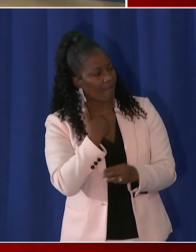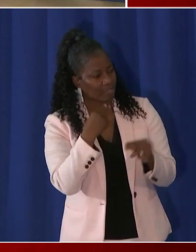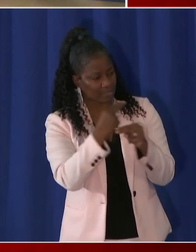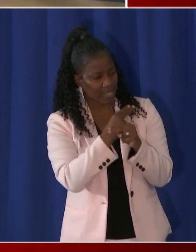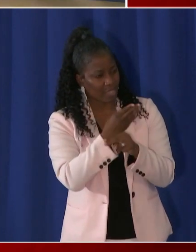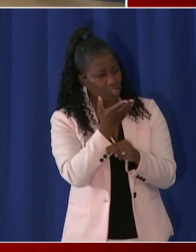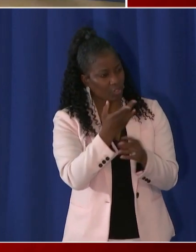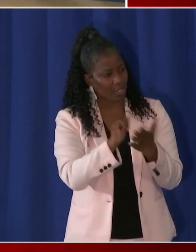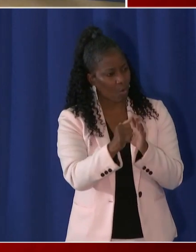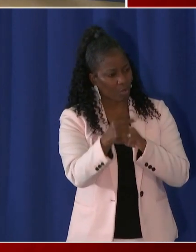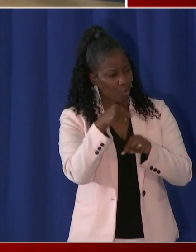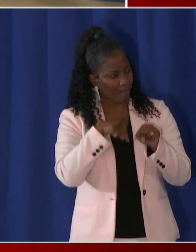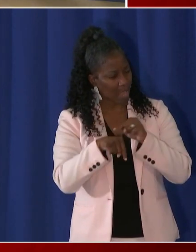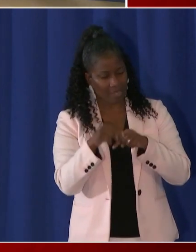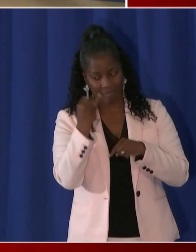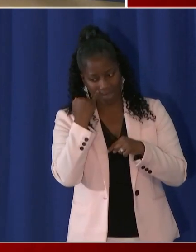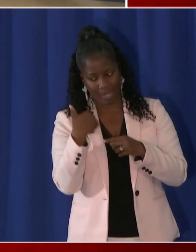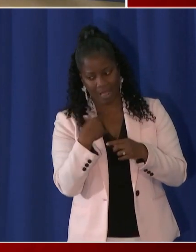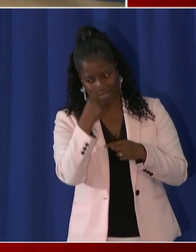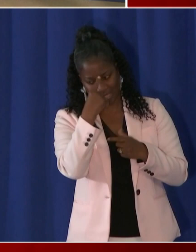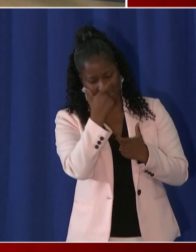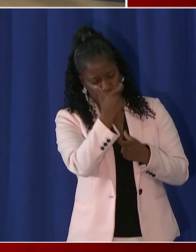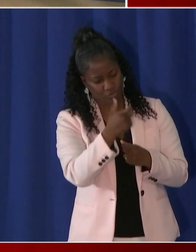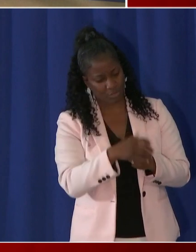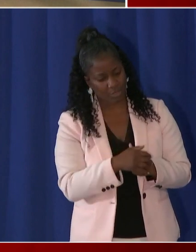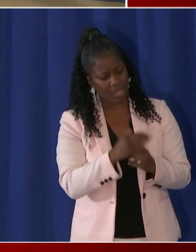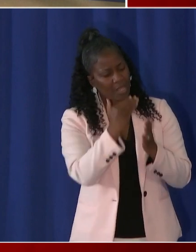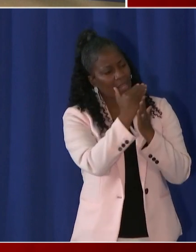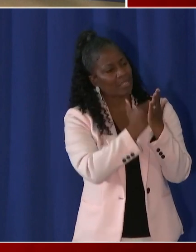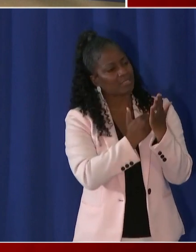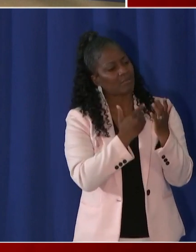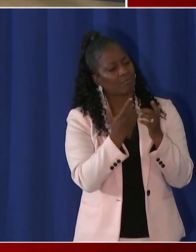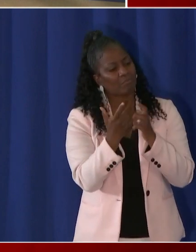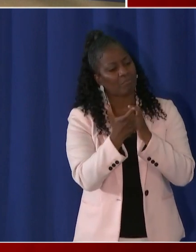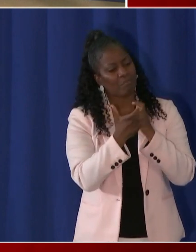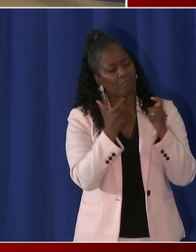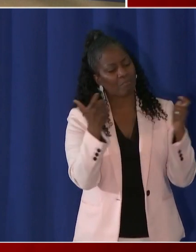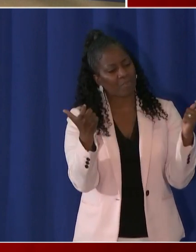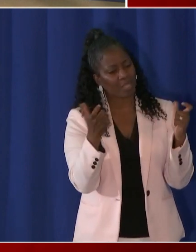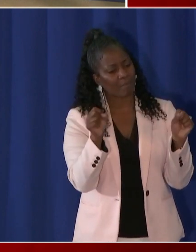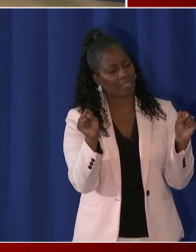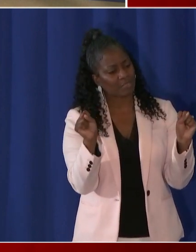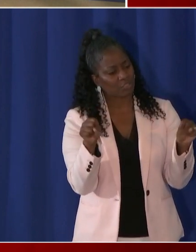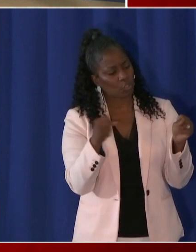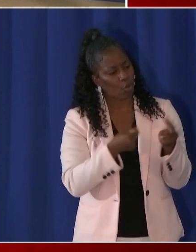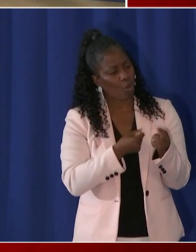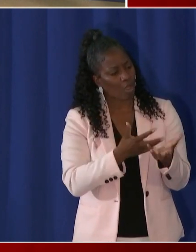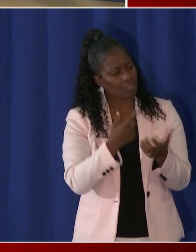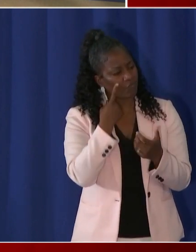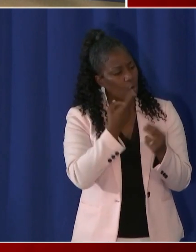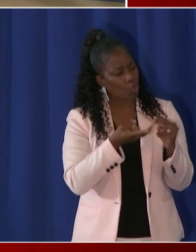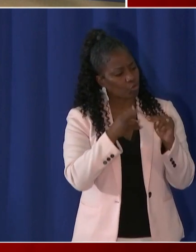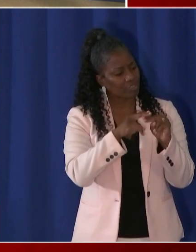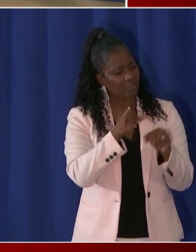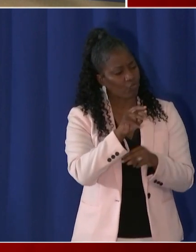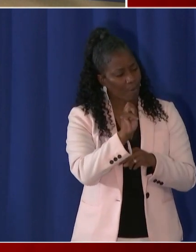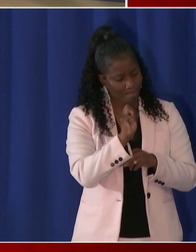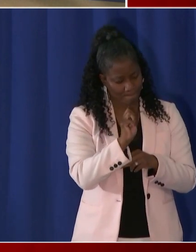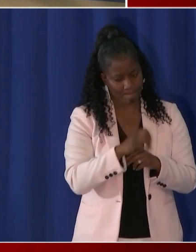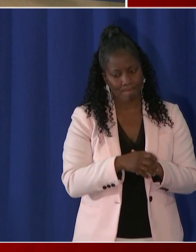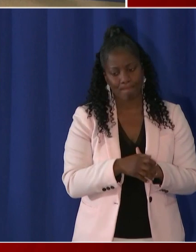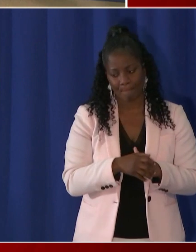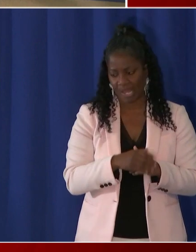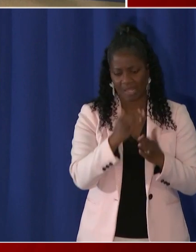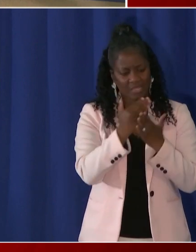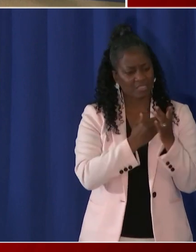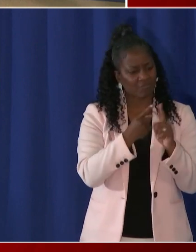here that I wanted to return to that I think was very interesting, that lists some very large potential causes for an increase in violent crime. It